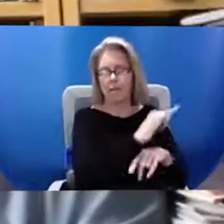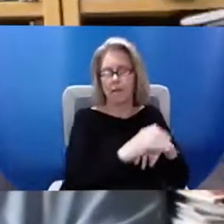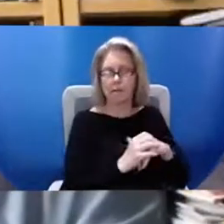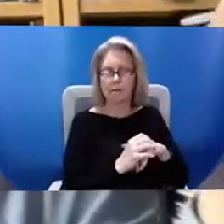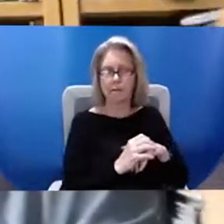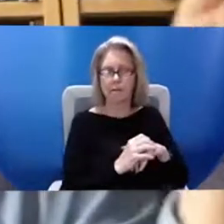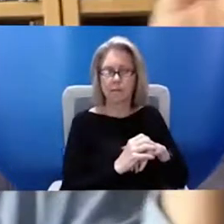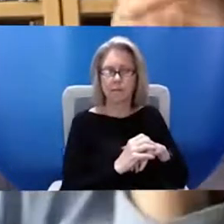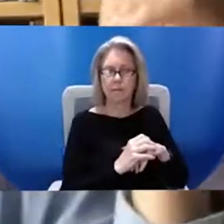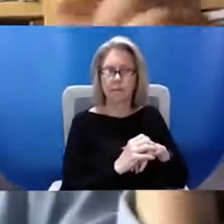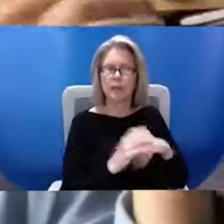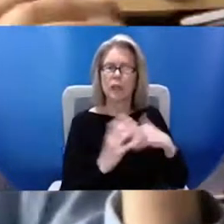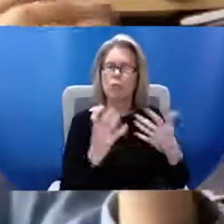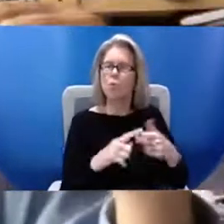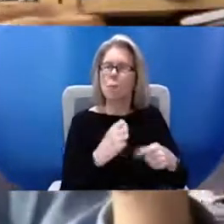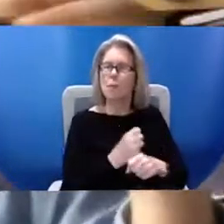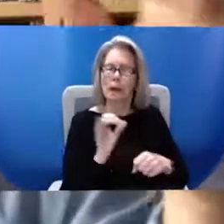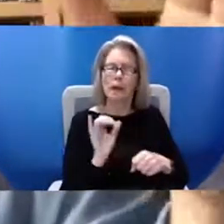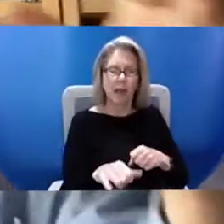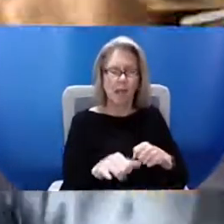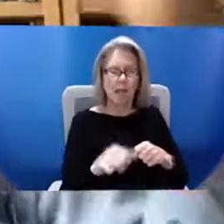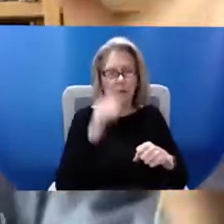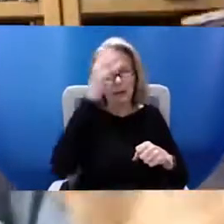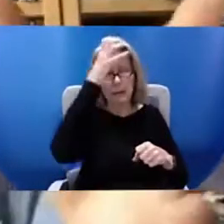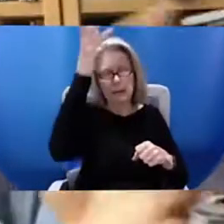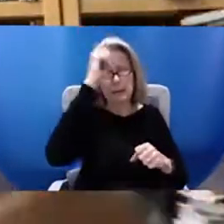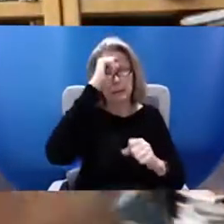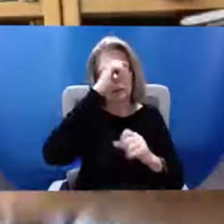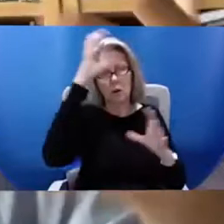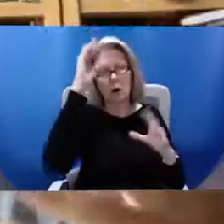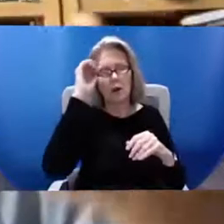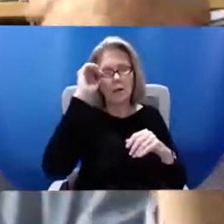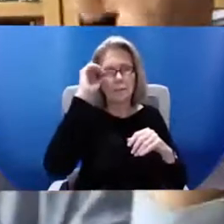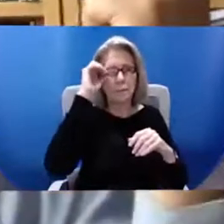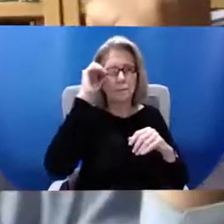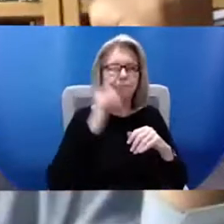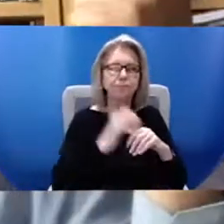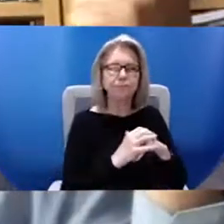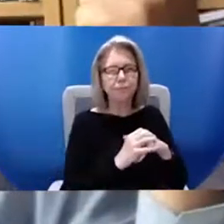colonial logic, right? So I wanted to make this conceptual